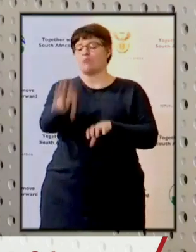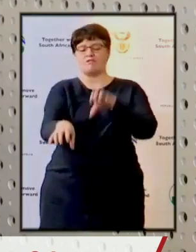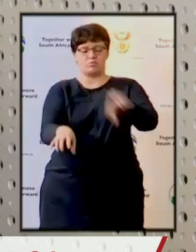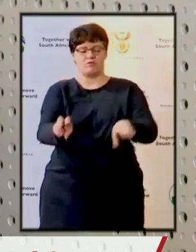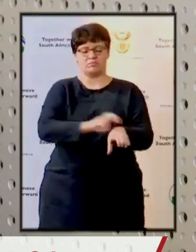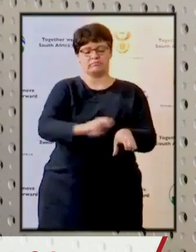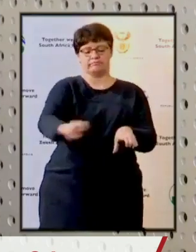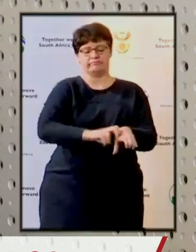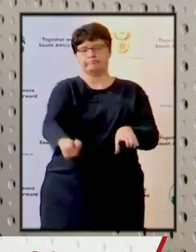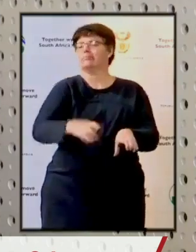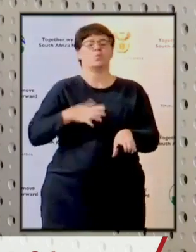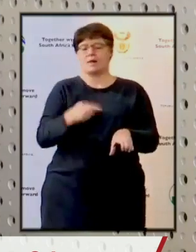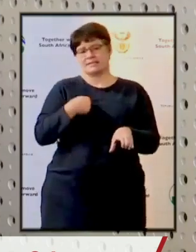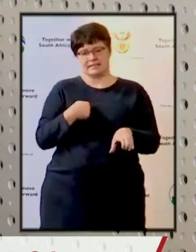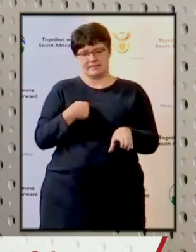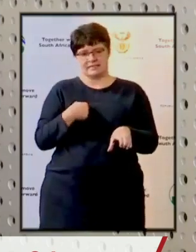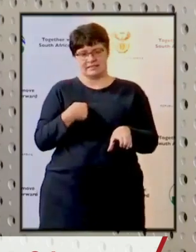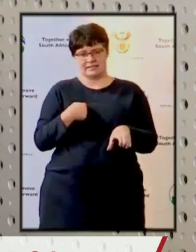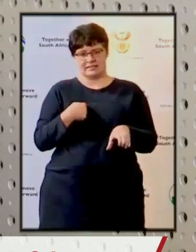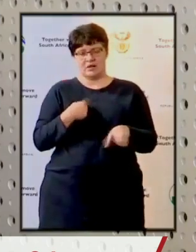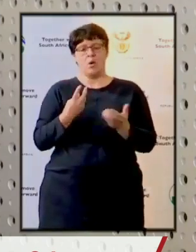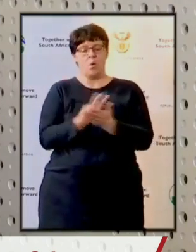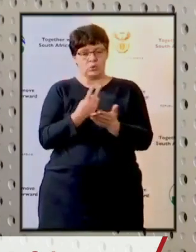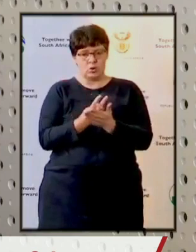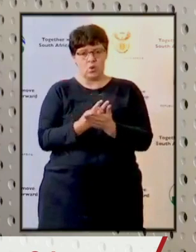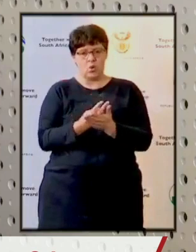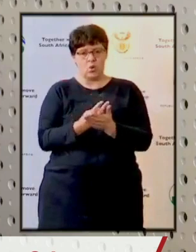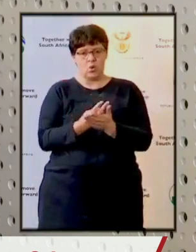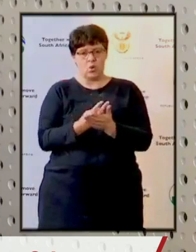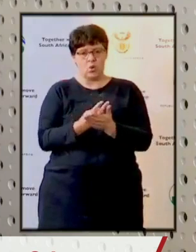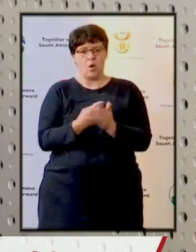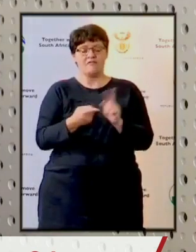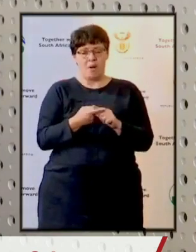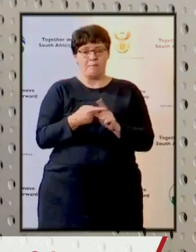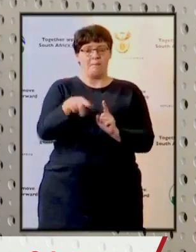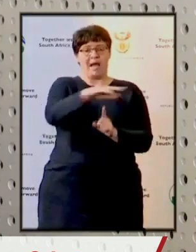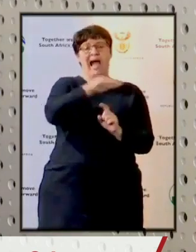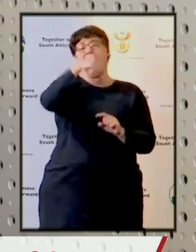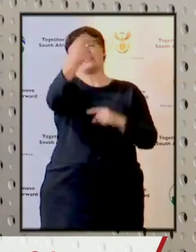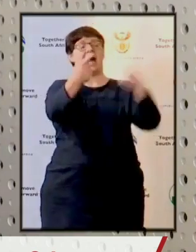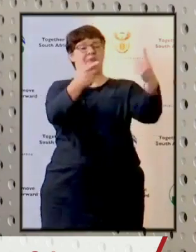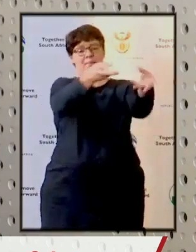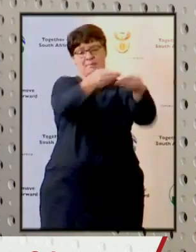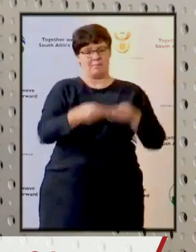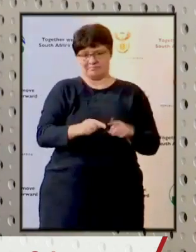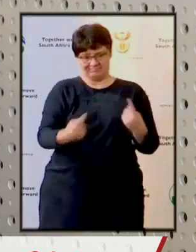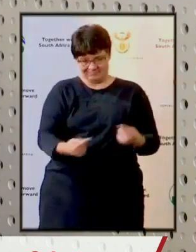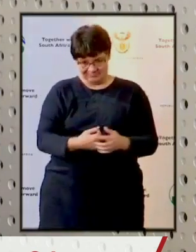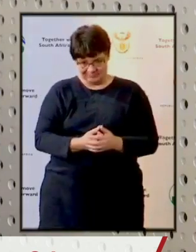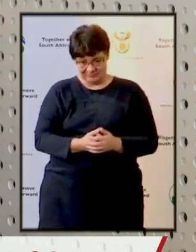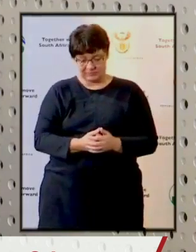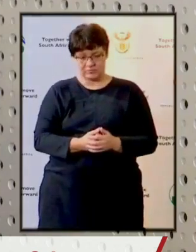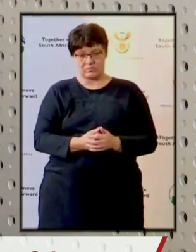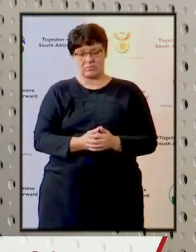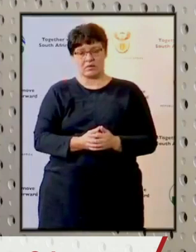interprovincial as well as drawing labor from the region. But if I also to speak